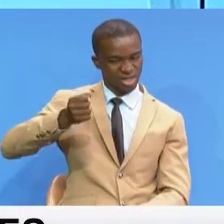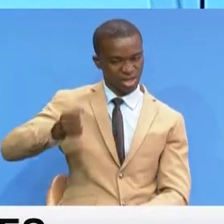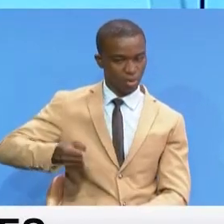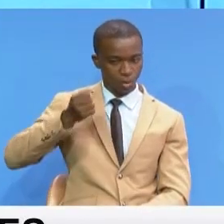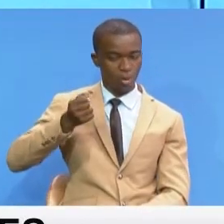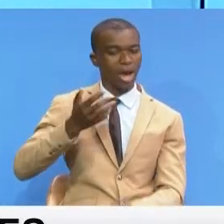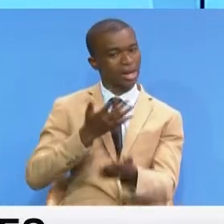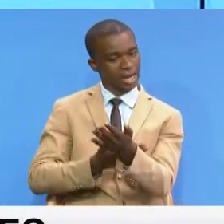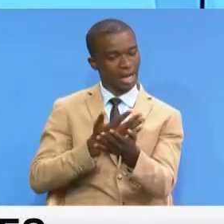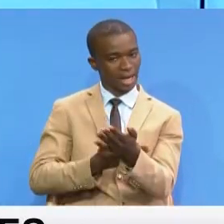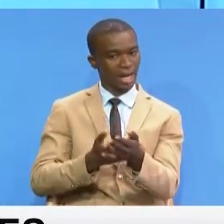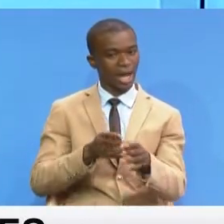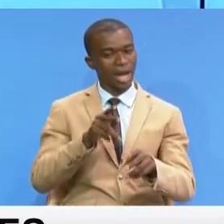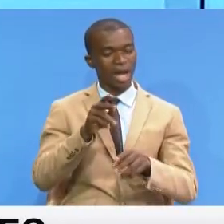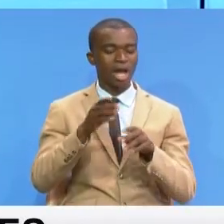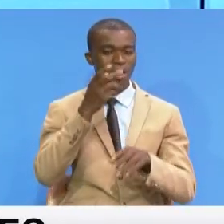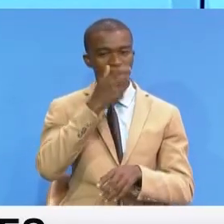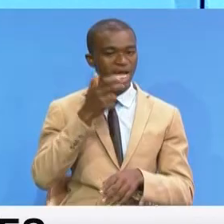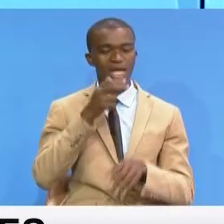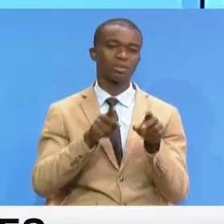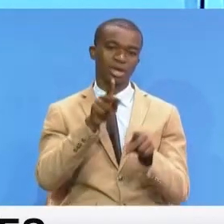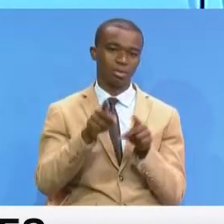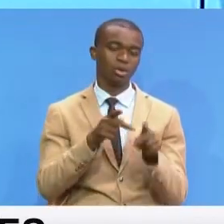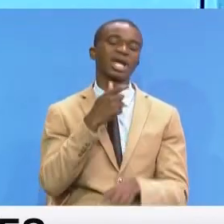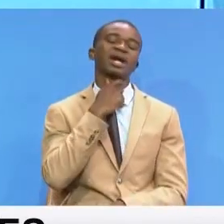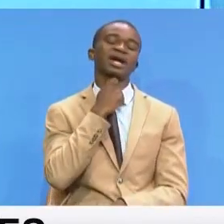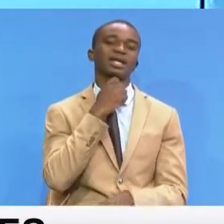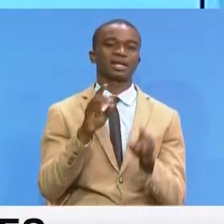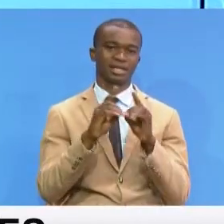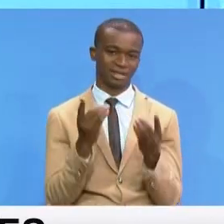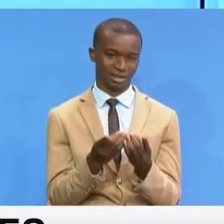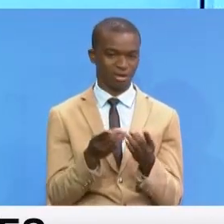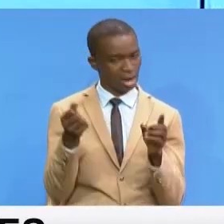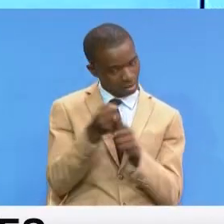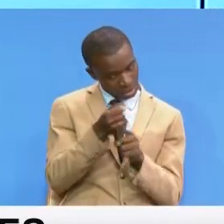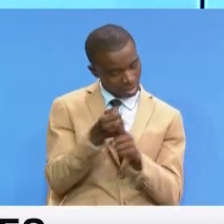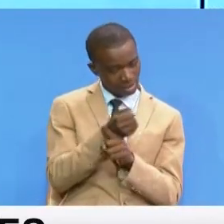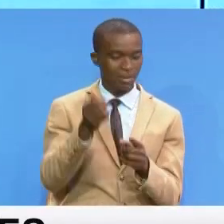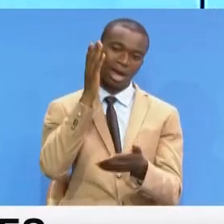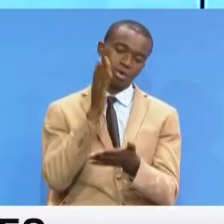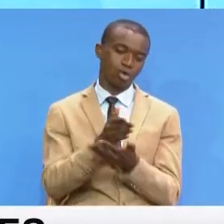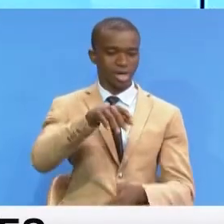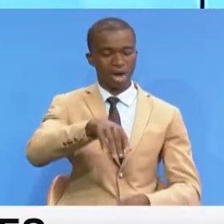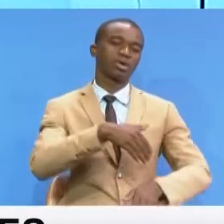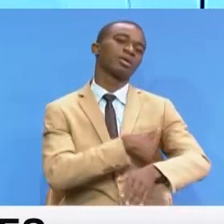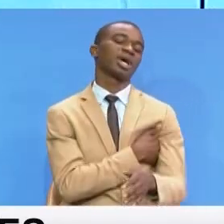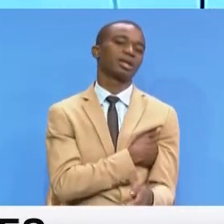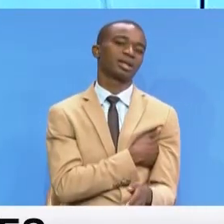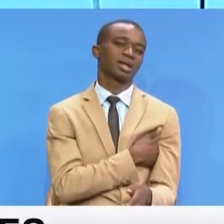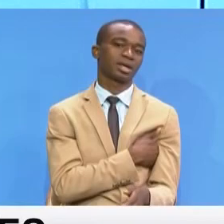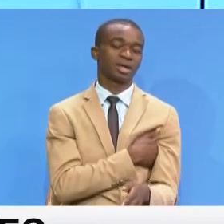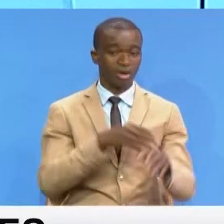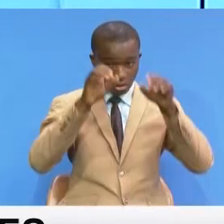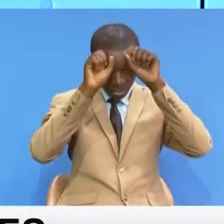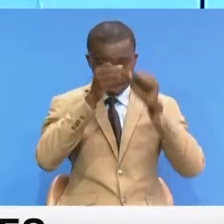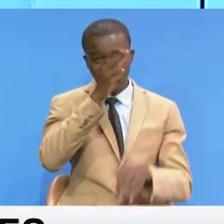speaking people of Sinda and Katete districts for championing the cause of ending child marriage. Mrs. Hijilema said this